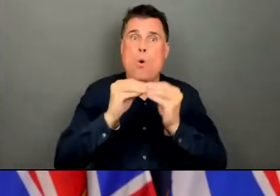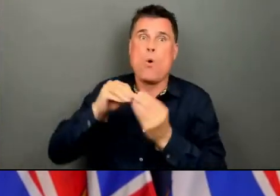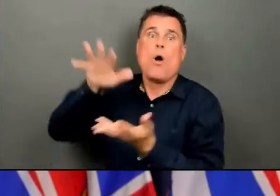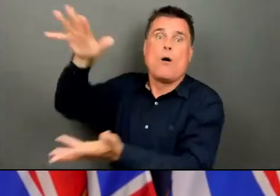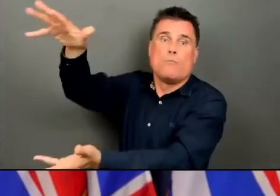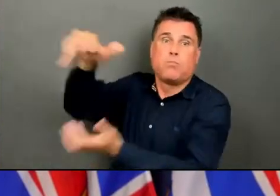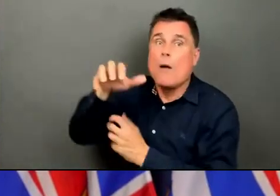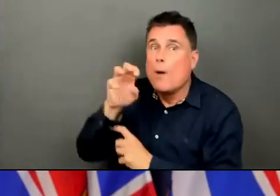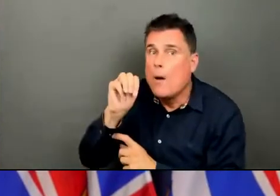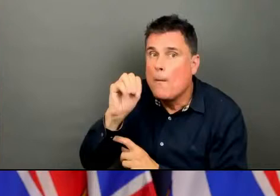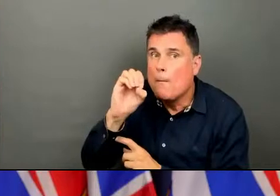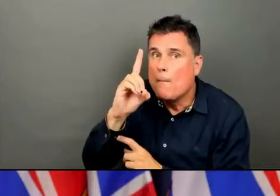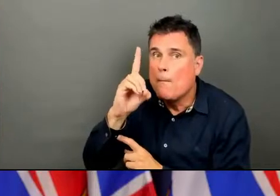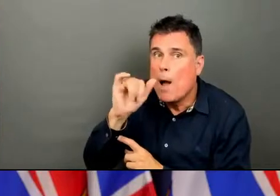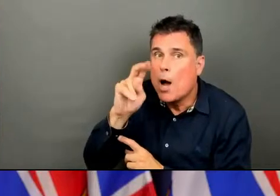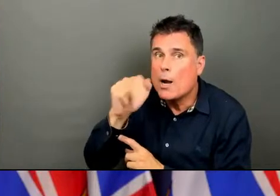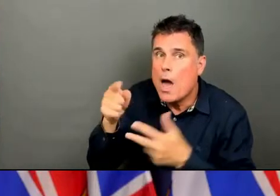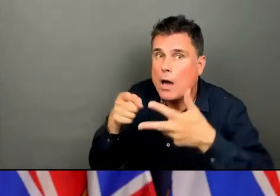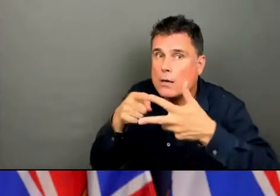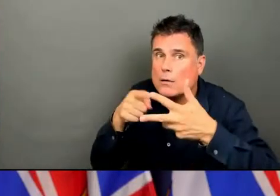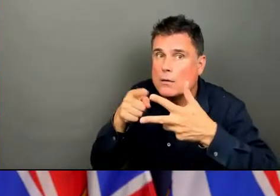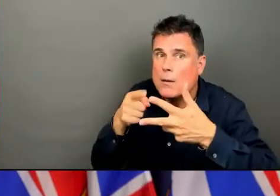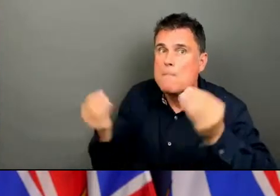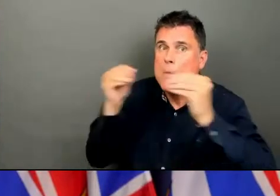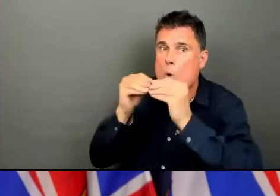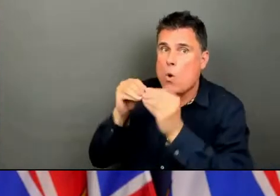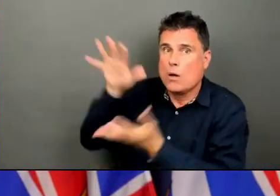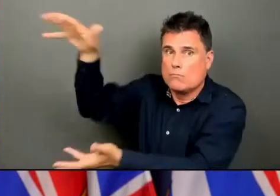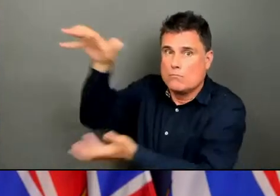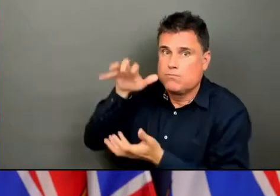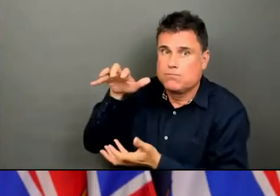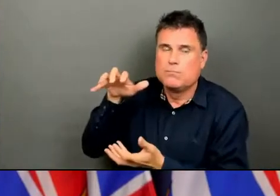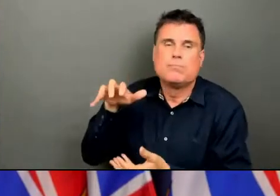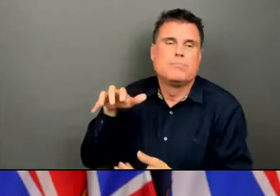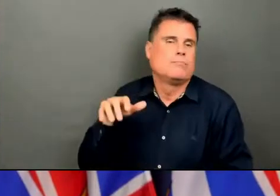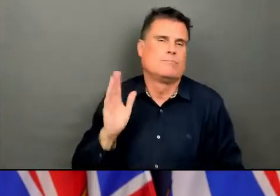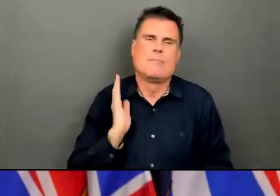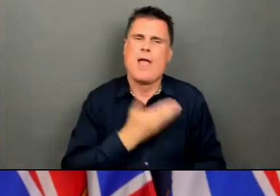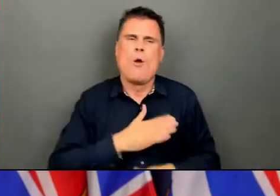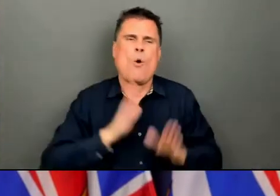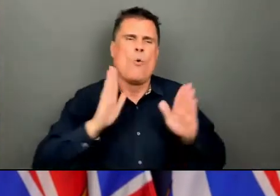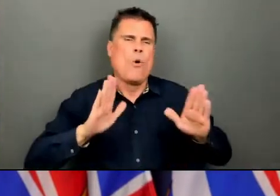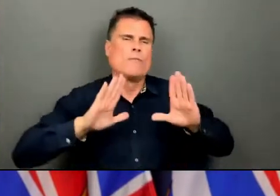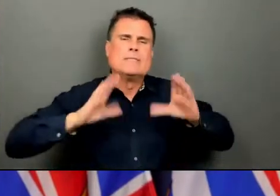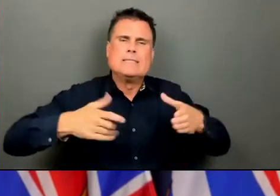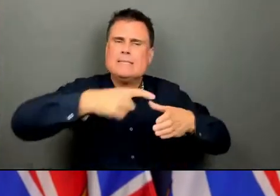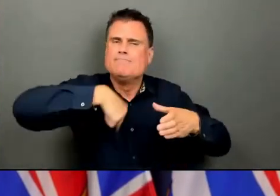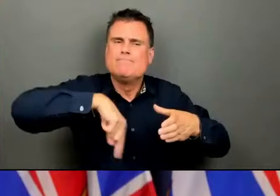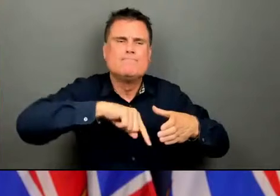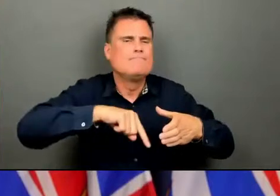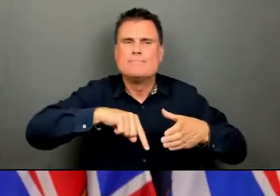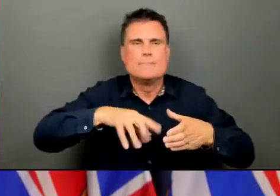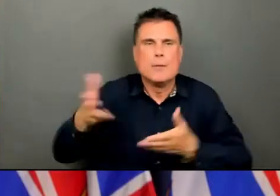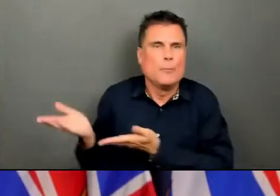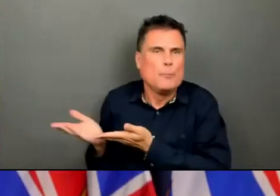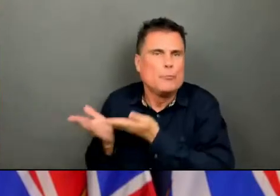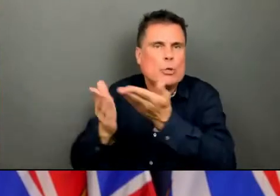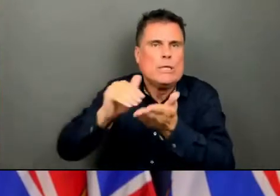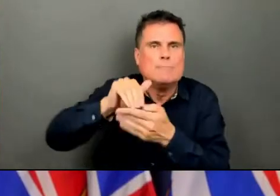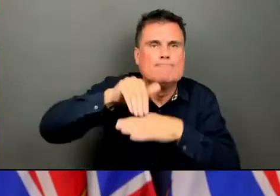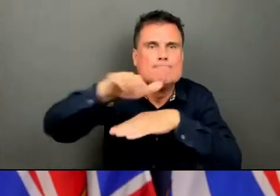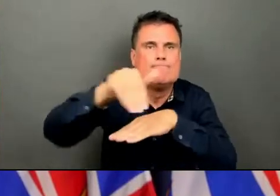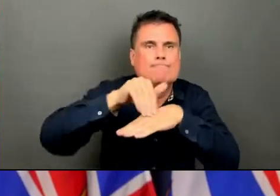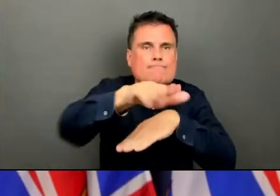and we, our exceptional team who deliver vaccines everywhere in BC, led by Dr. Penny